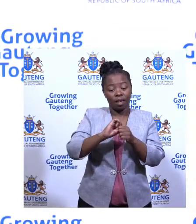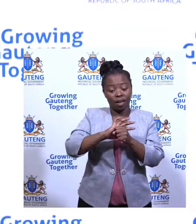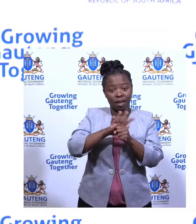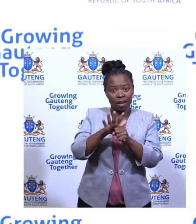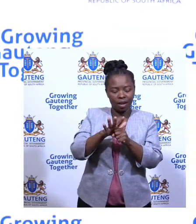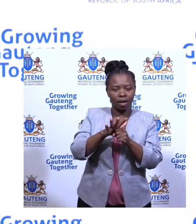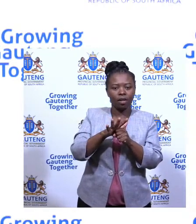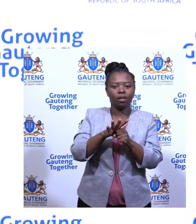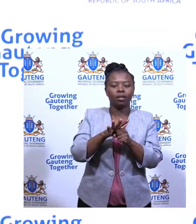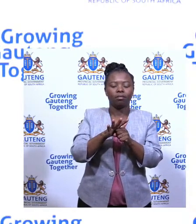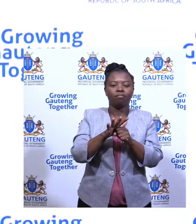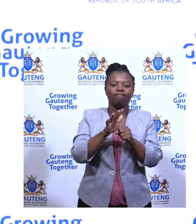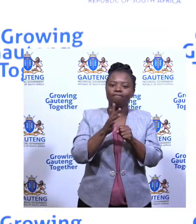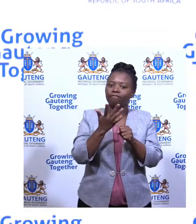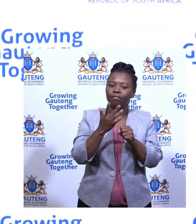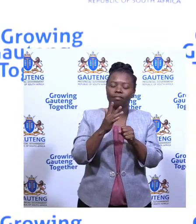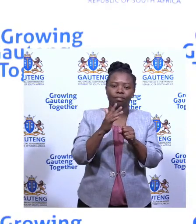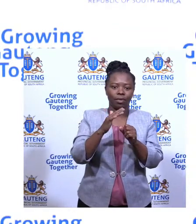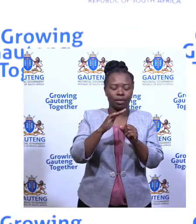yet under control.